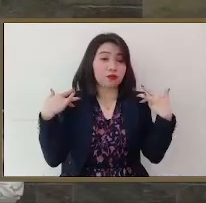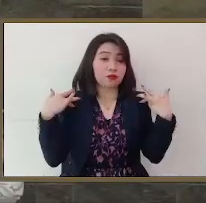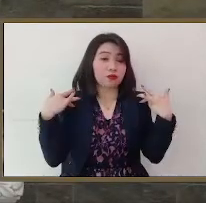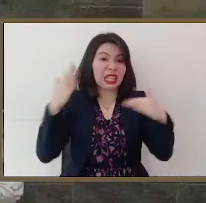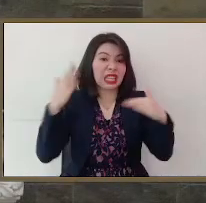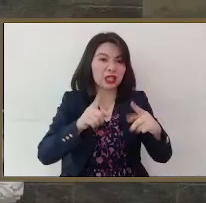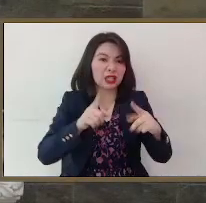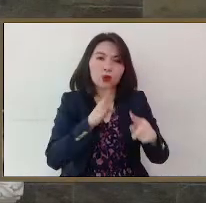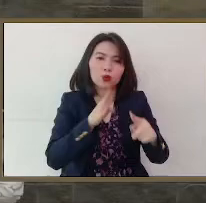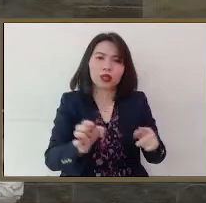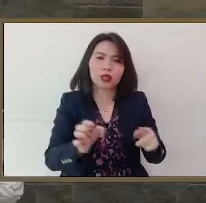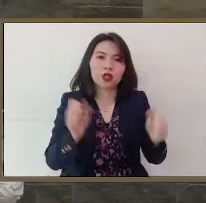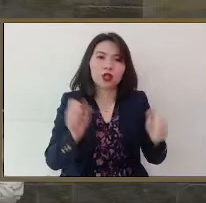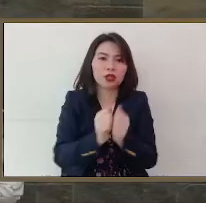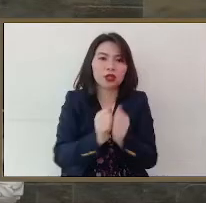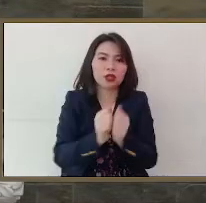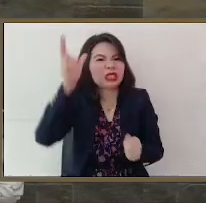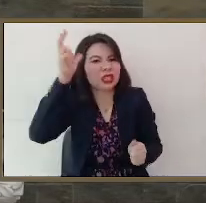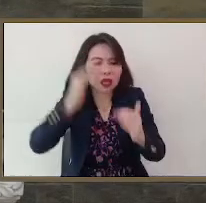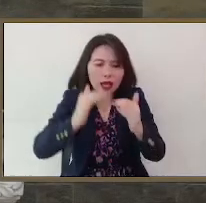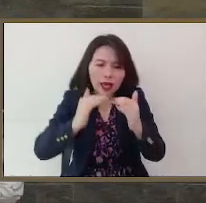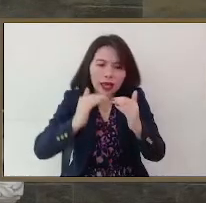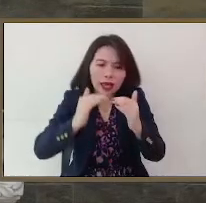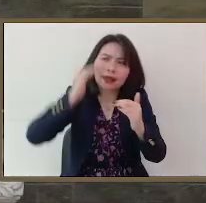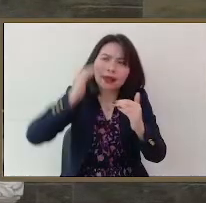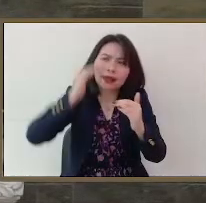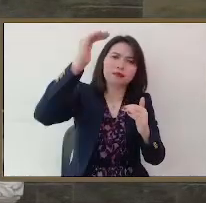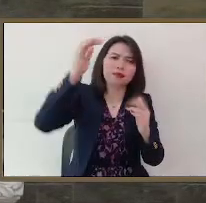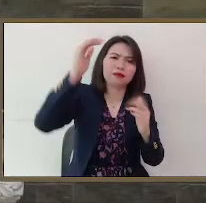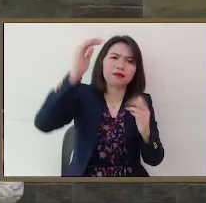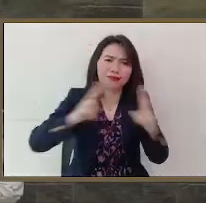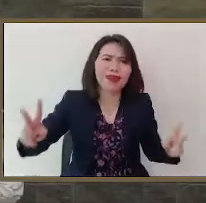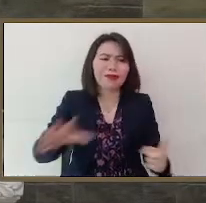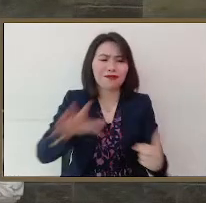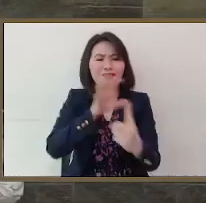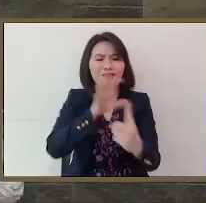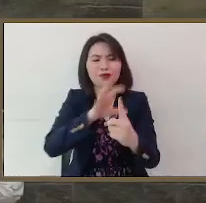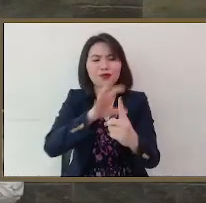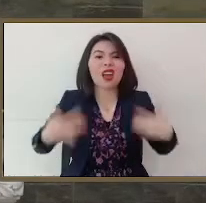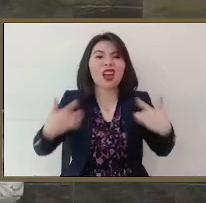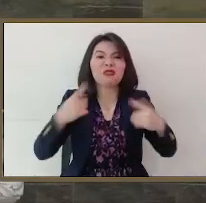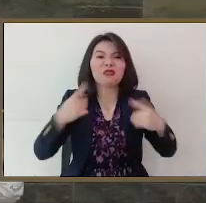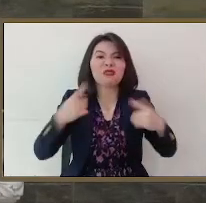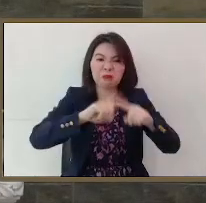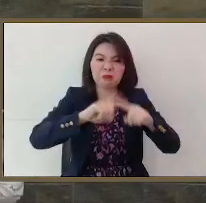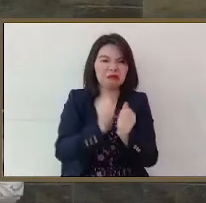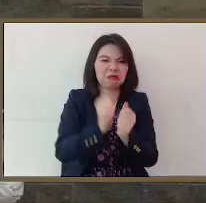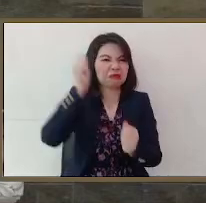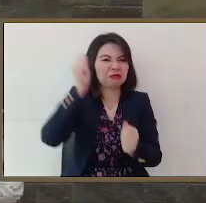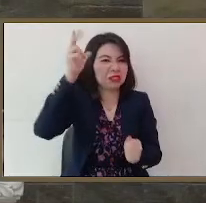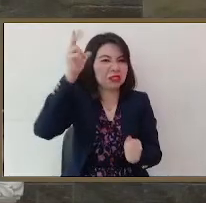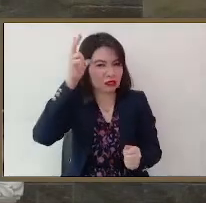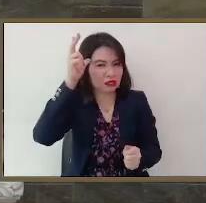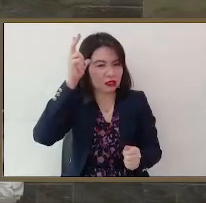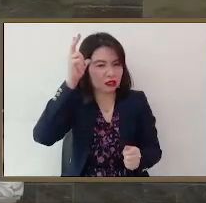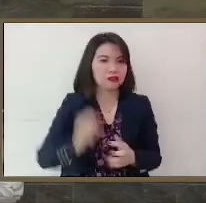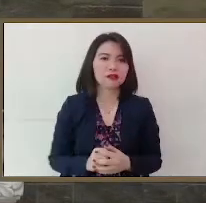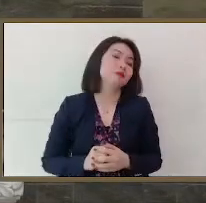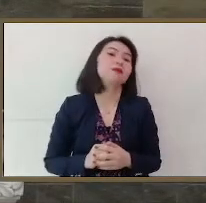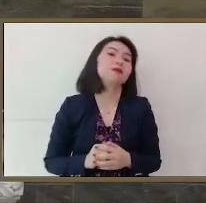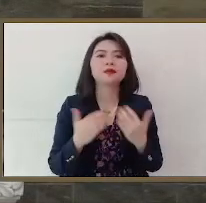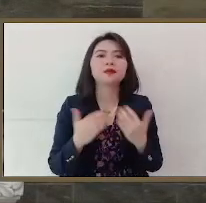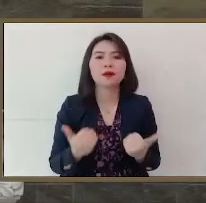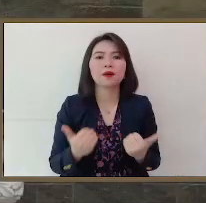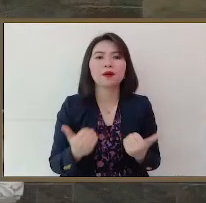be on the top with Satan? Do you understand, mga kapatid, na sa buhay na ito,